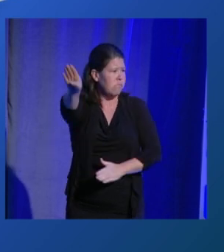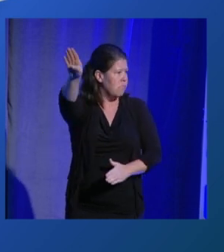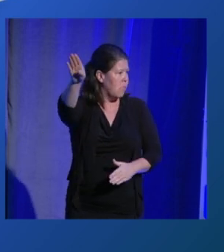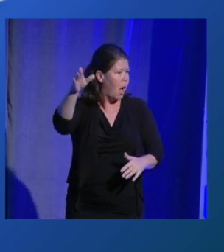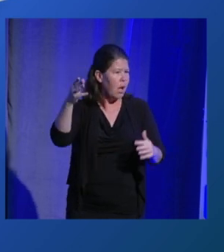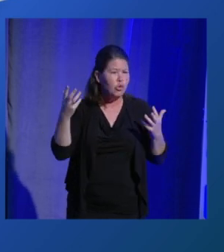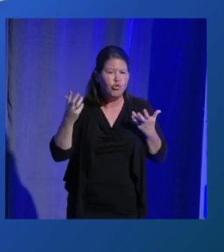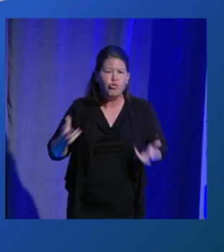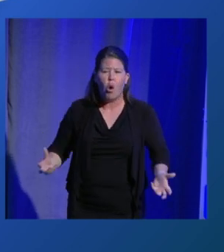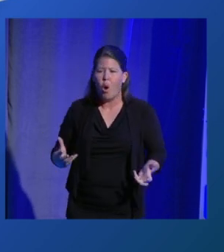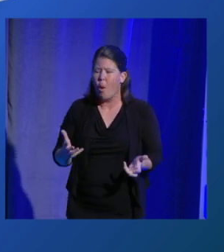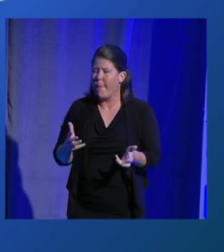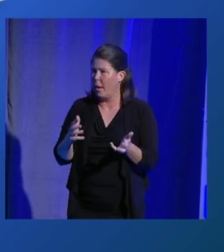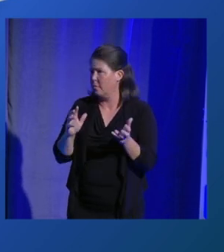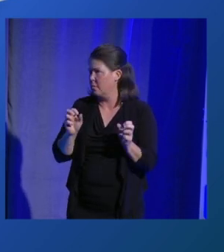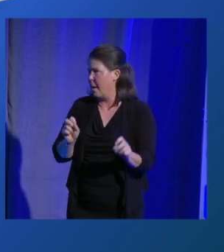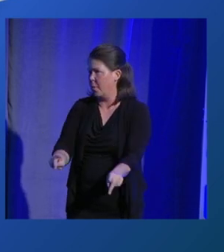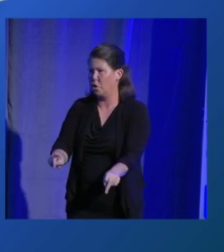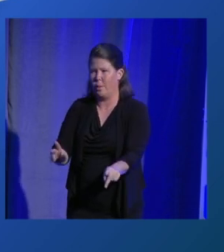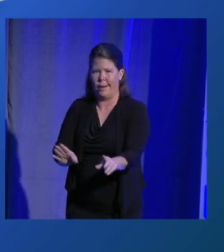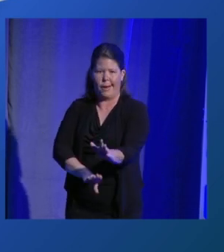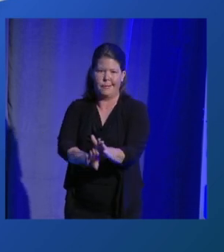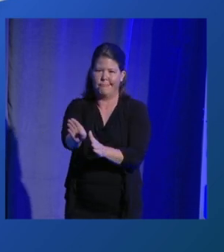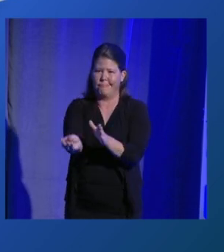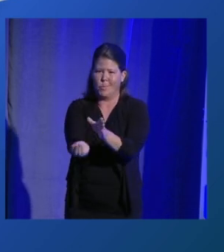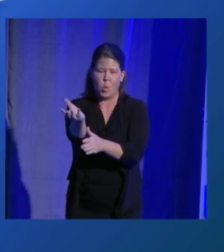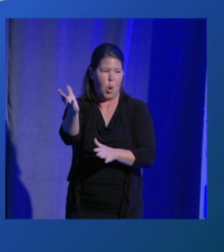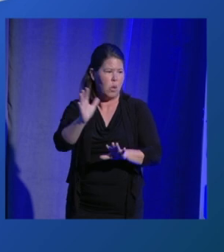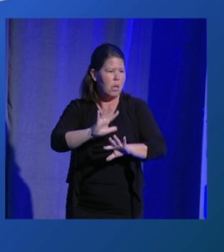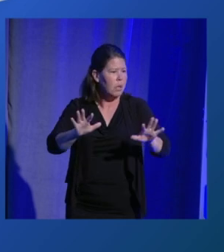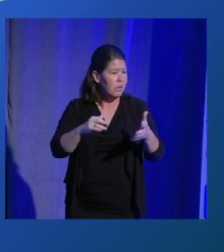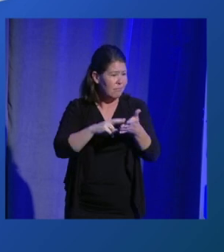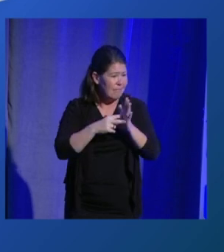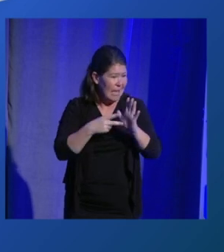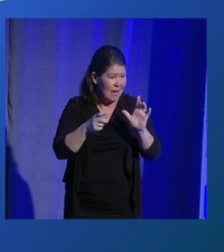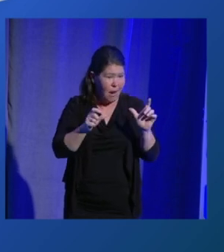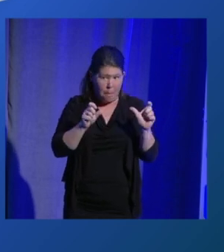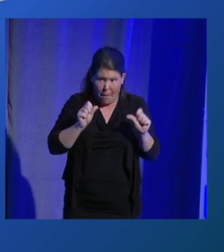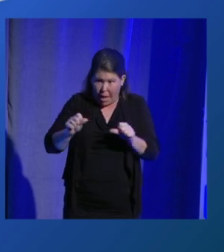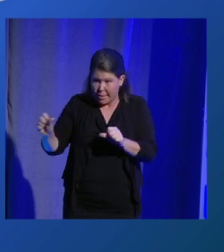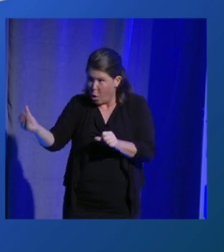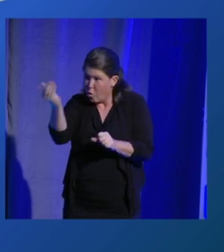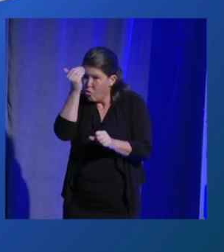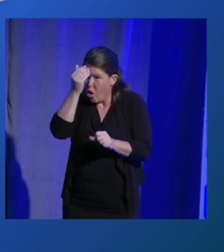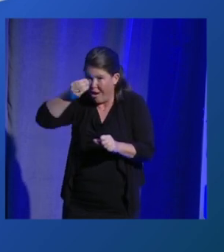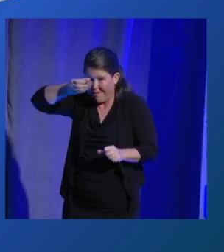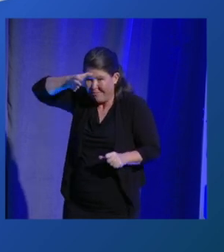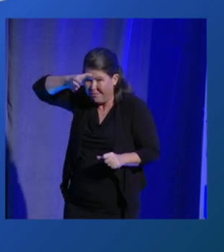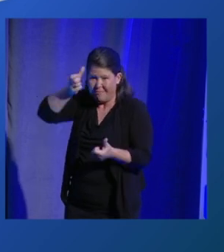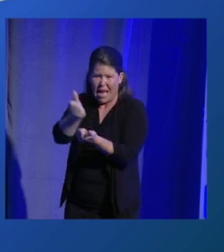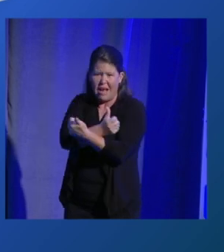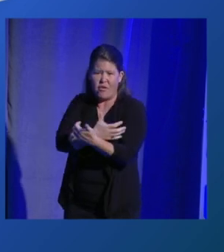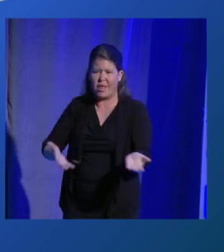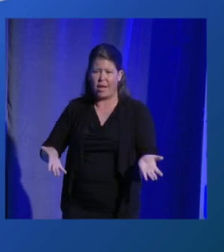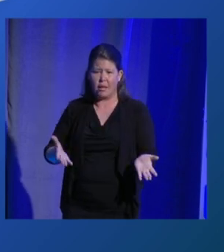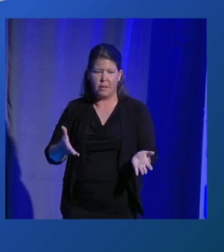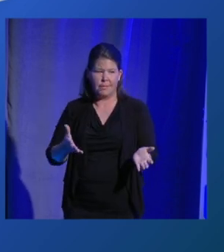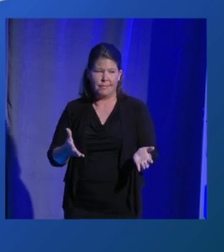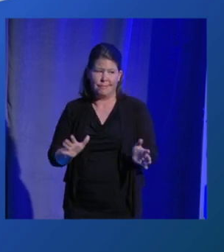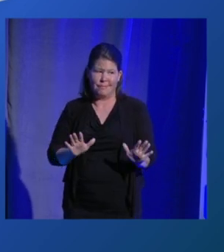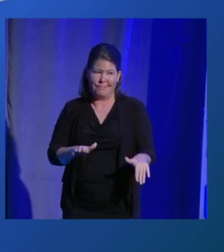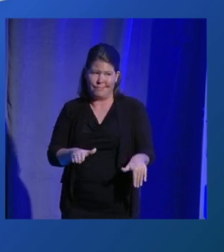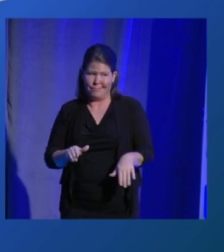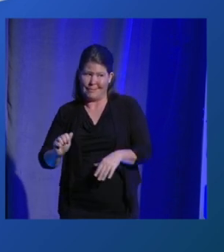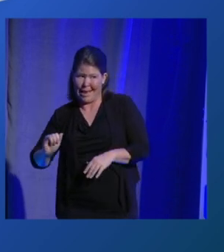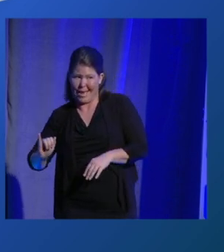opportunity um I think that should be the takeaway you can't know everything and du due to Ai and ml you won't have to know everything